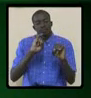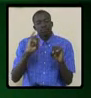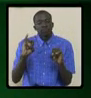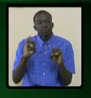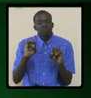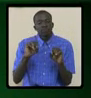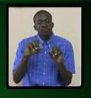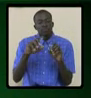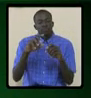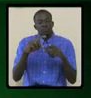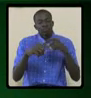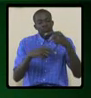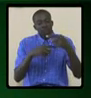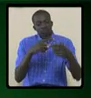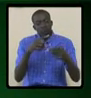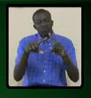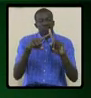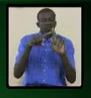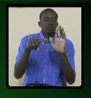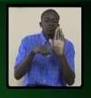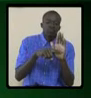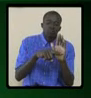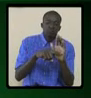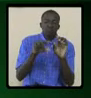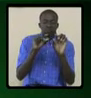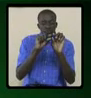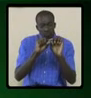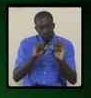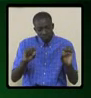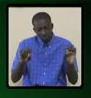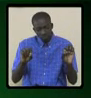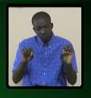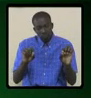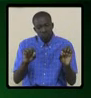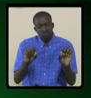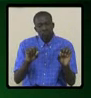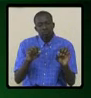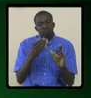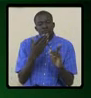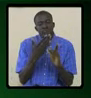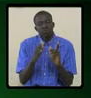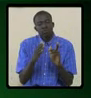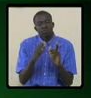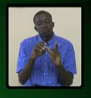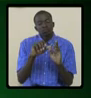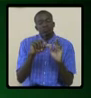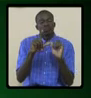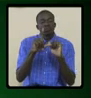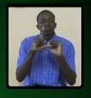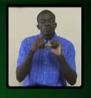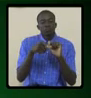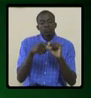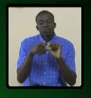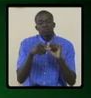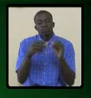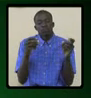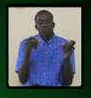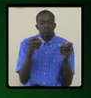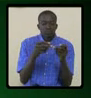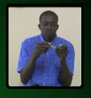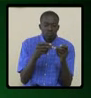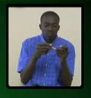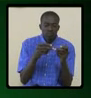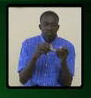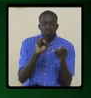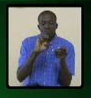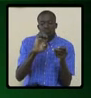Electric current is the flow of charge and is measured in amperes using an ammeter which is connected